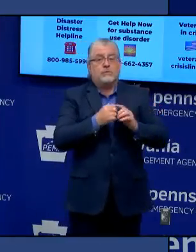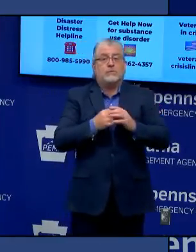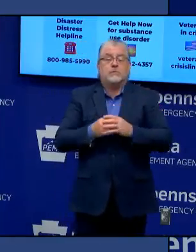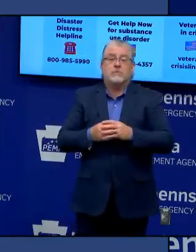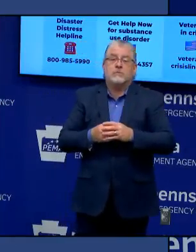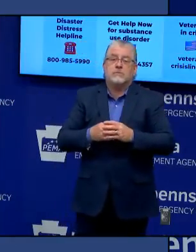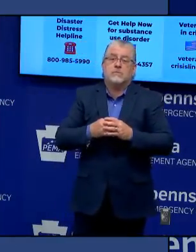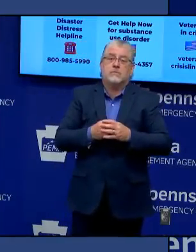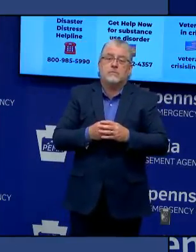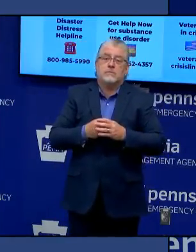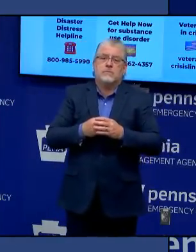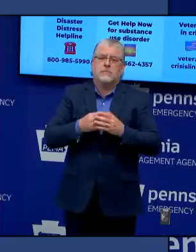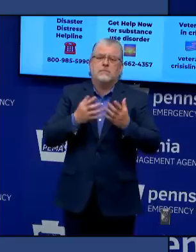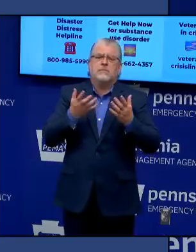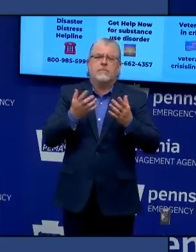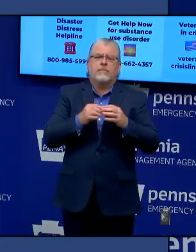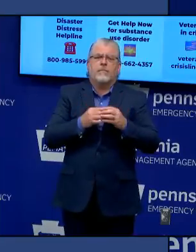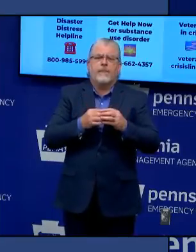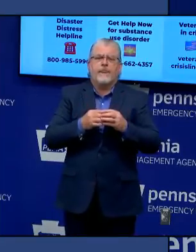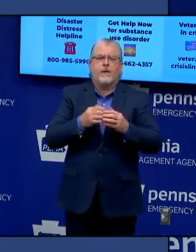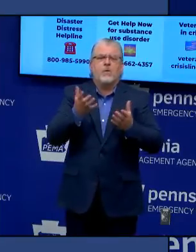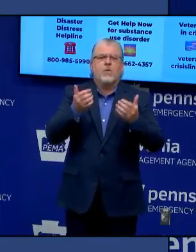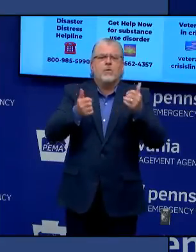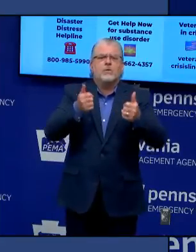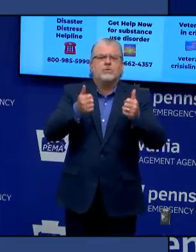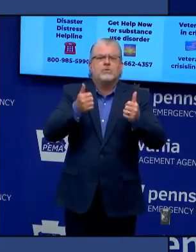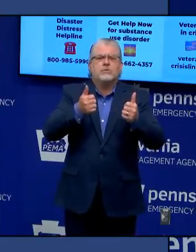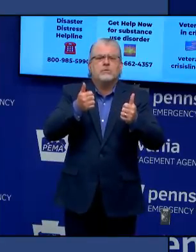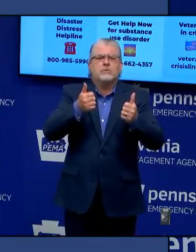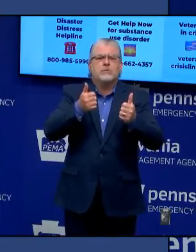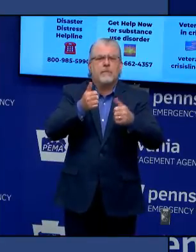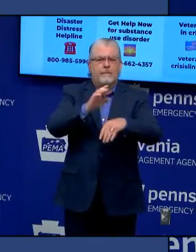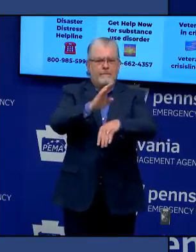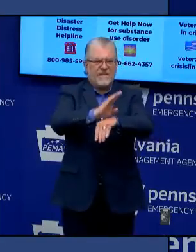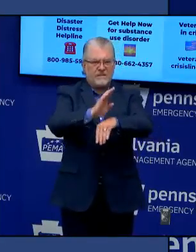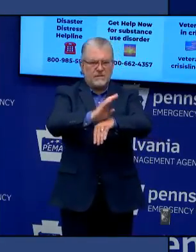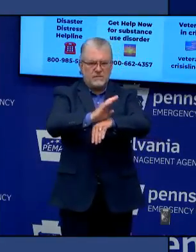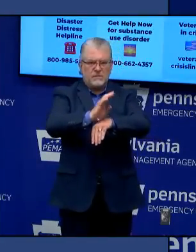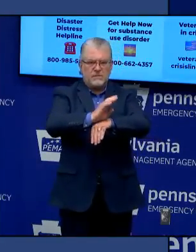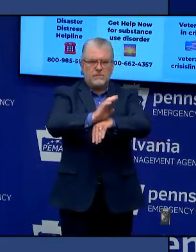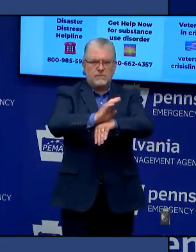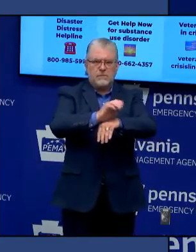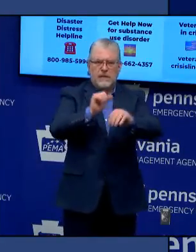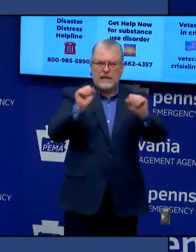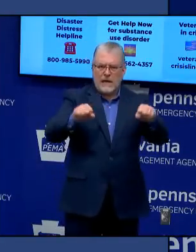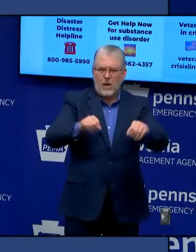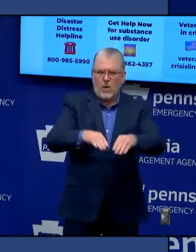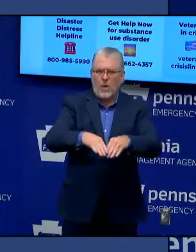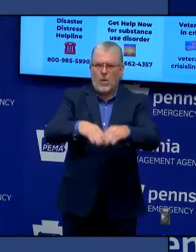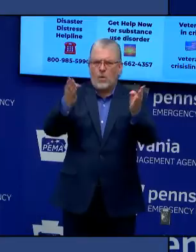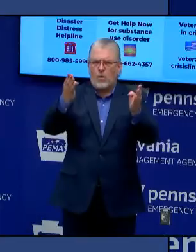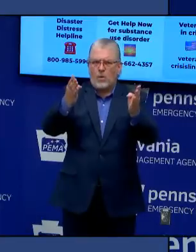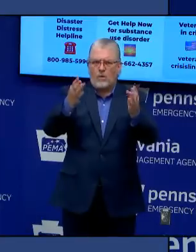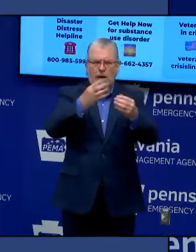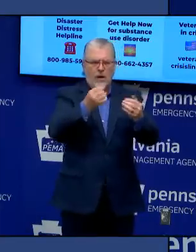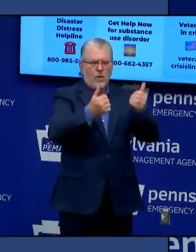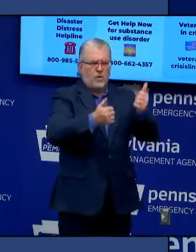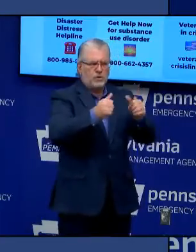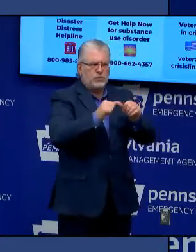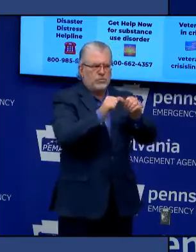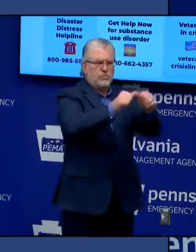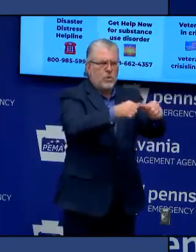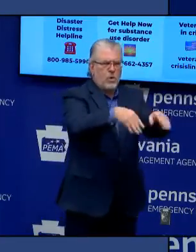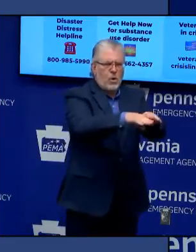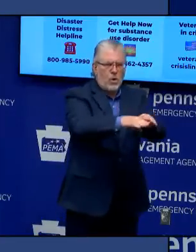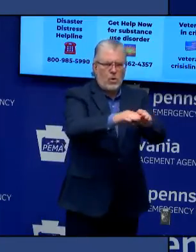of which types of businesses will be allowed to open and which will not in the yellow stage? And when will that be made public? Well, we've been